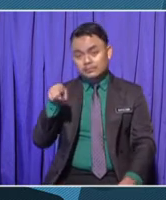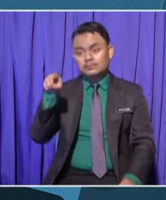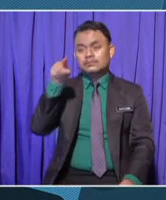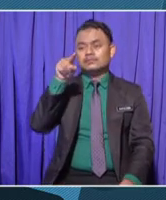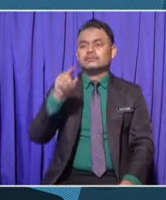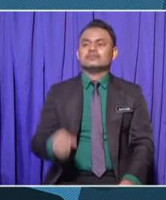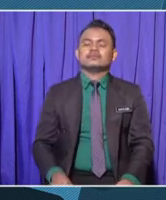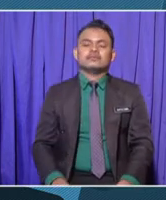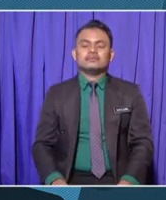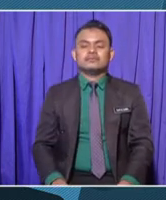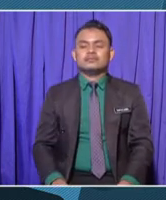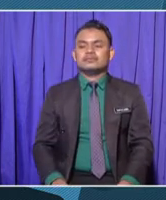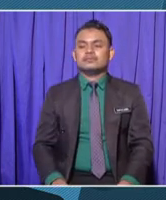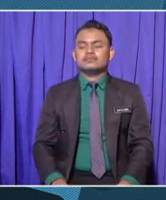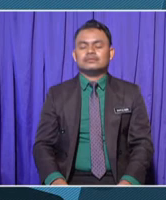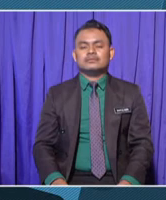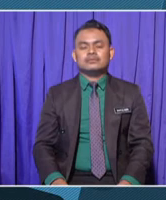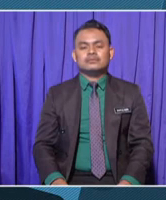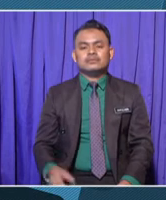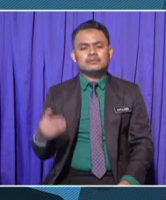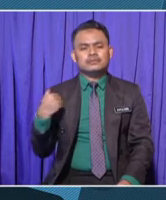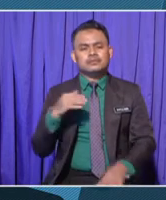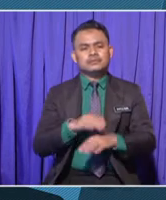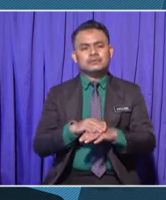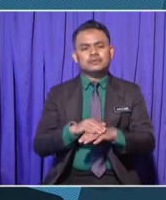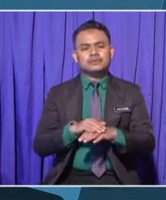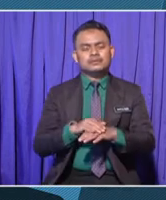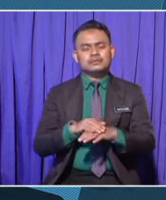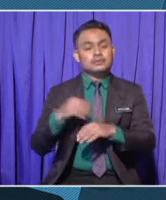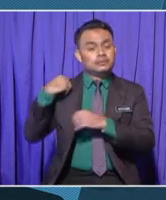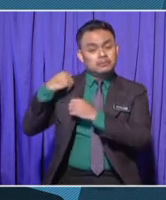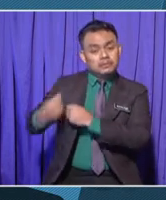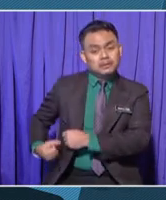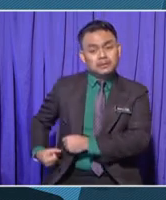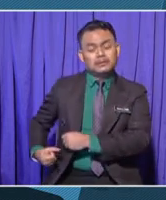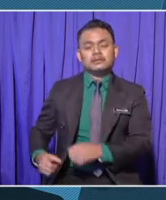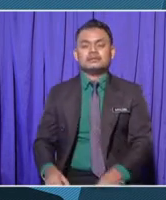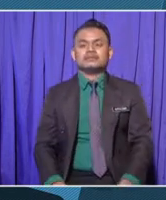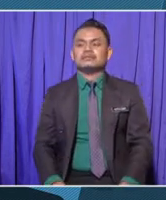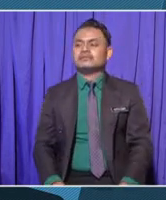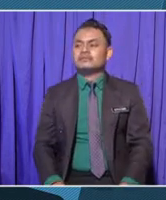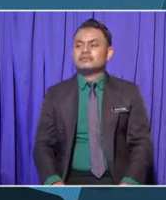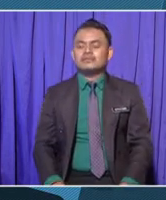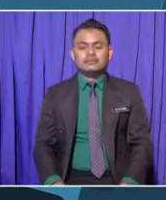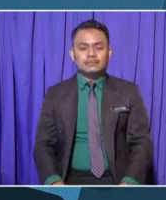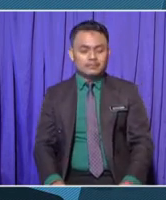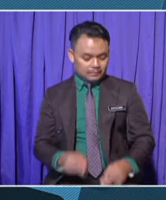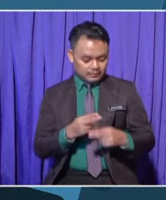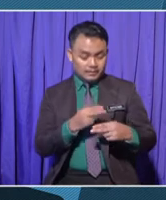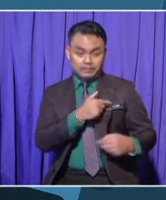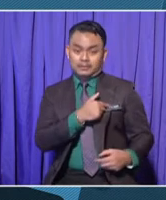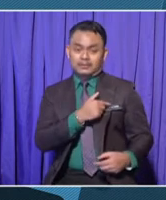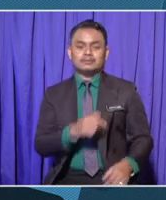These magnets are usually found in bags, handbags, and name tags.